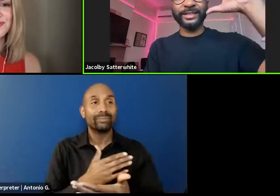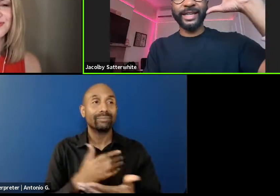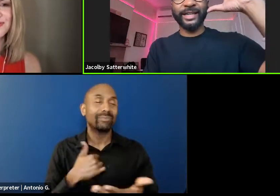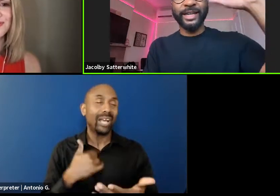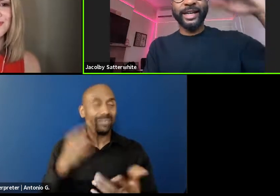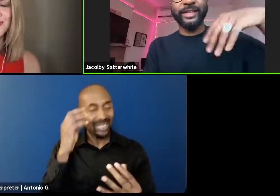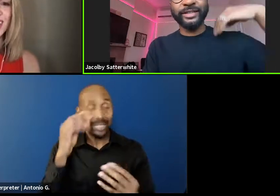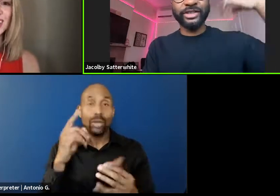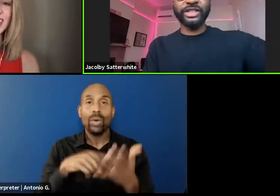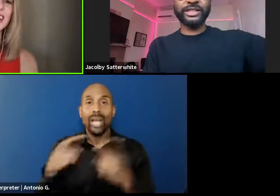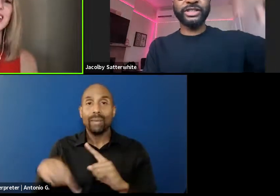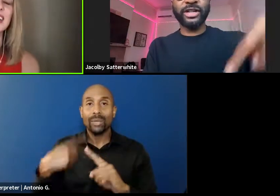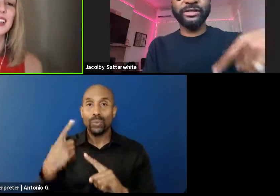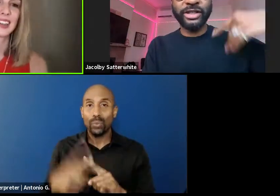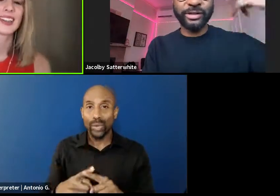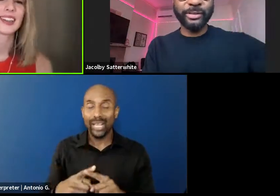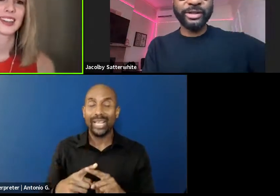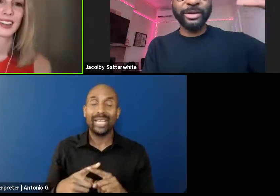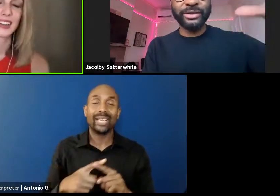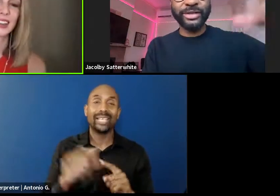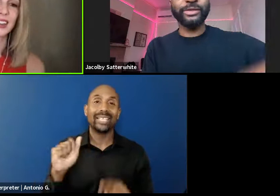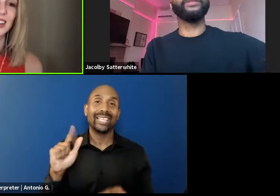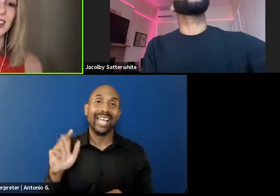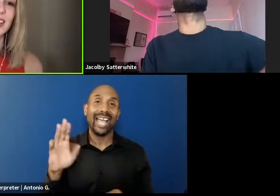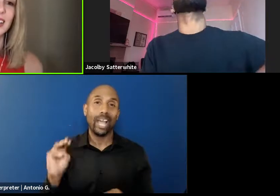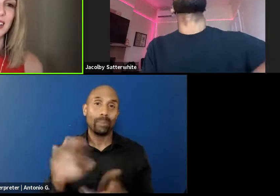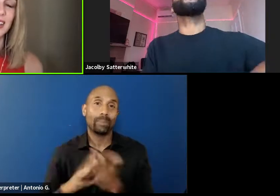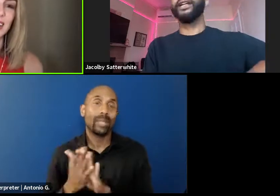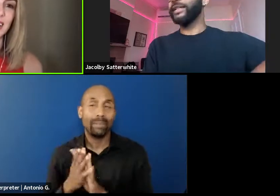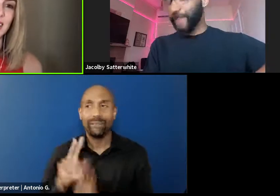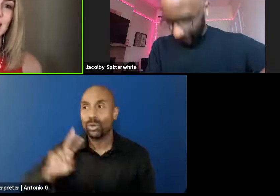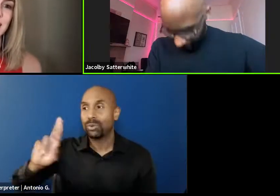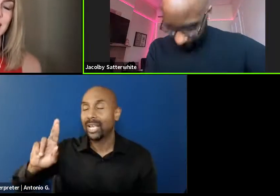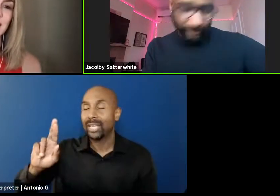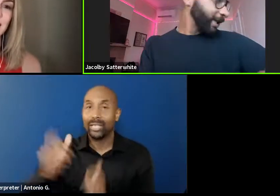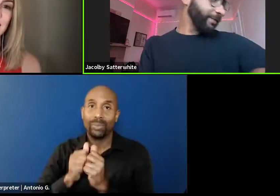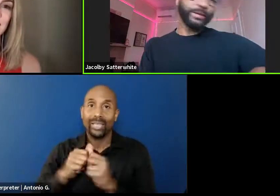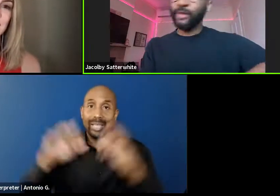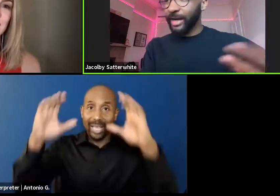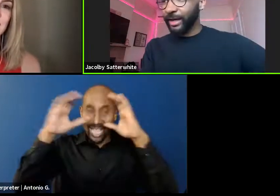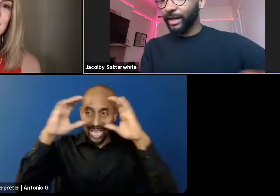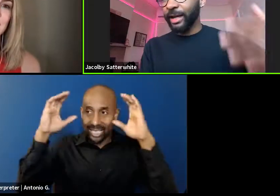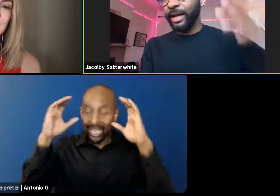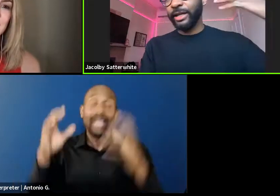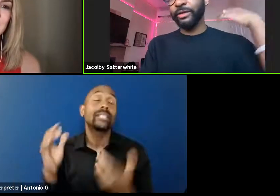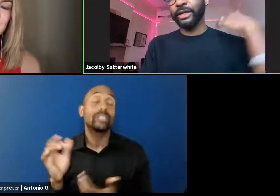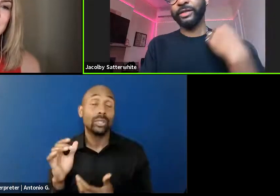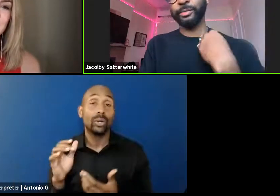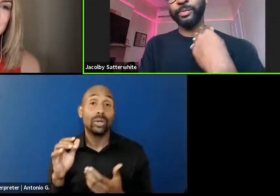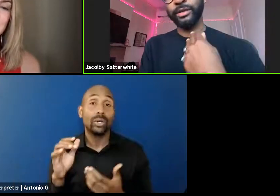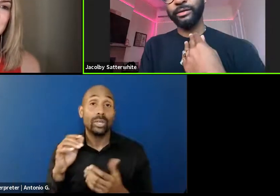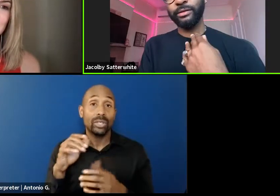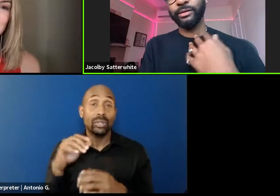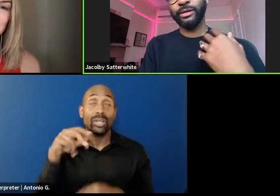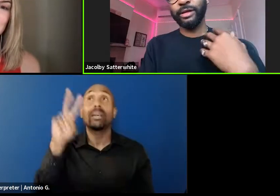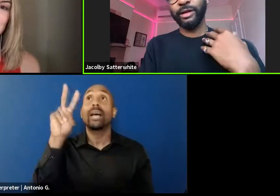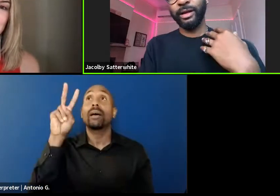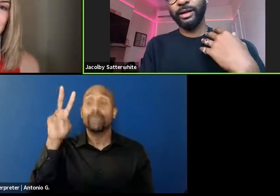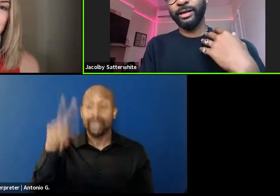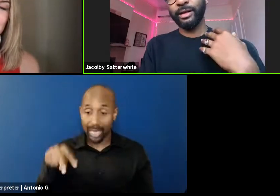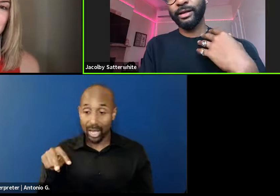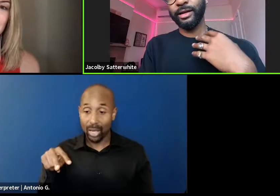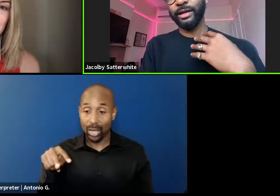the headset, and this is just thought theory with the music. So you're looking up, down, left, and right, and